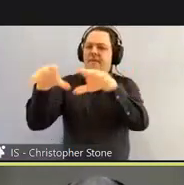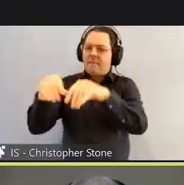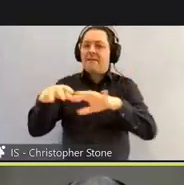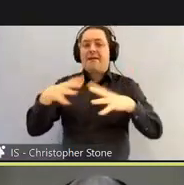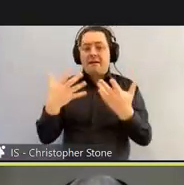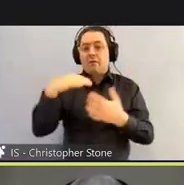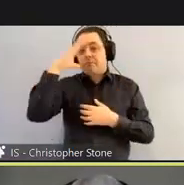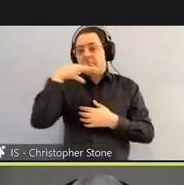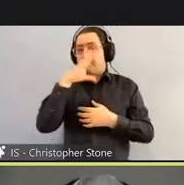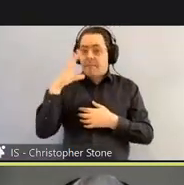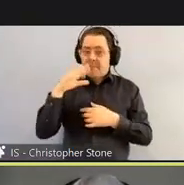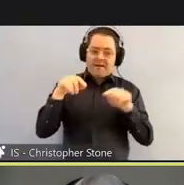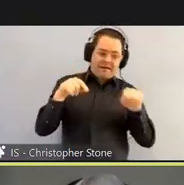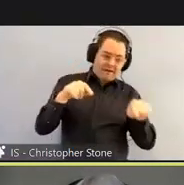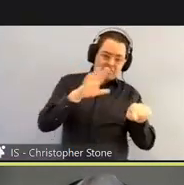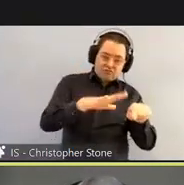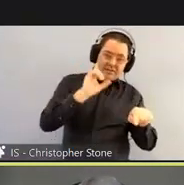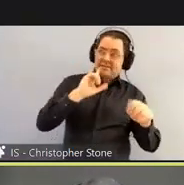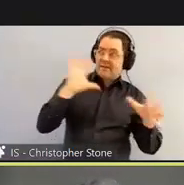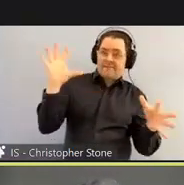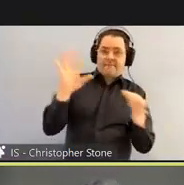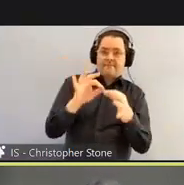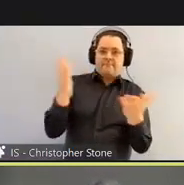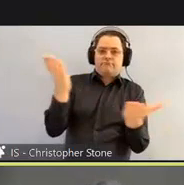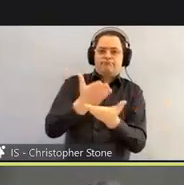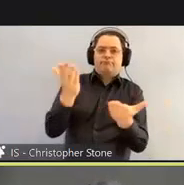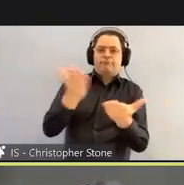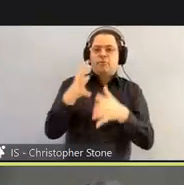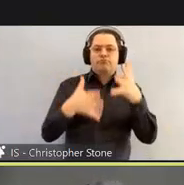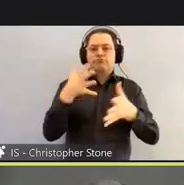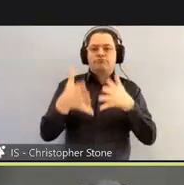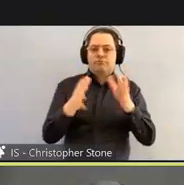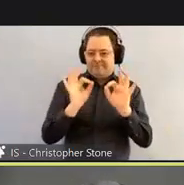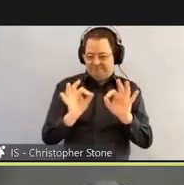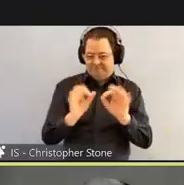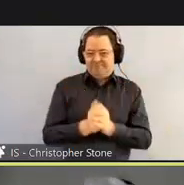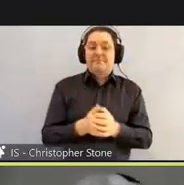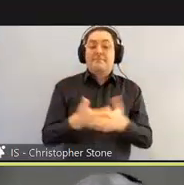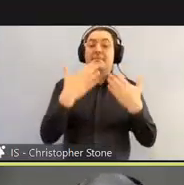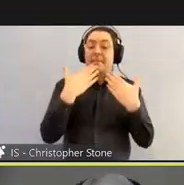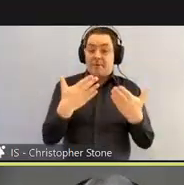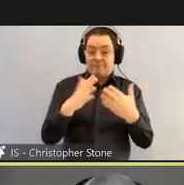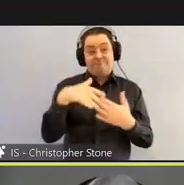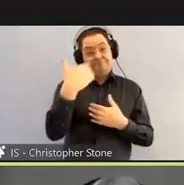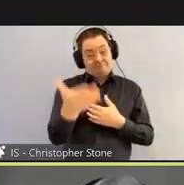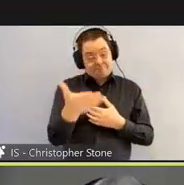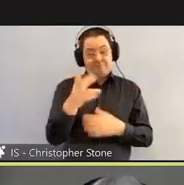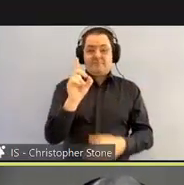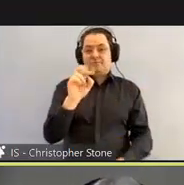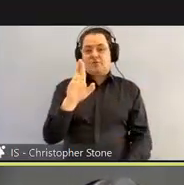and other family members. So over to Dr. Joyce. Thank you.